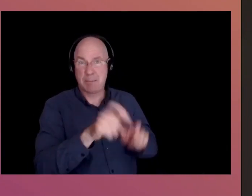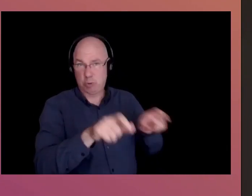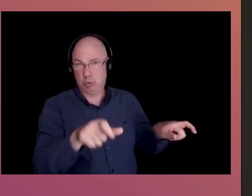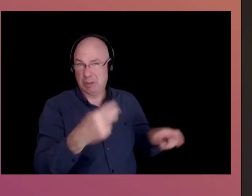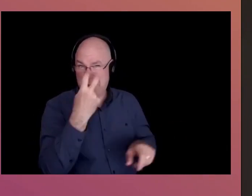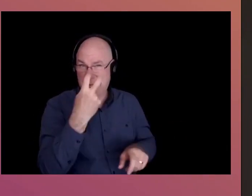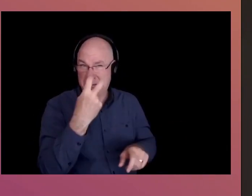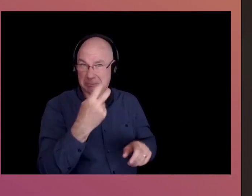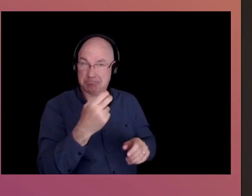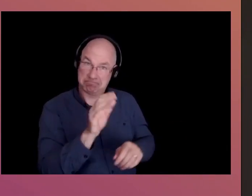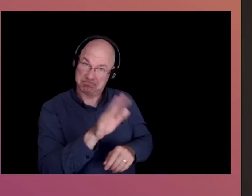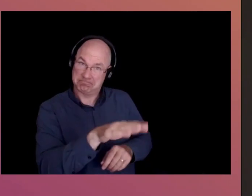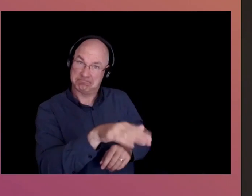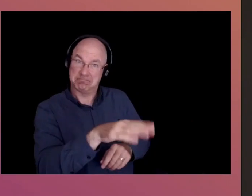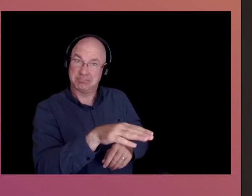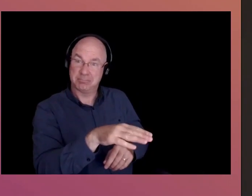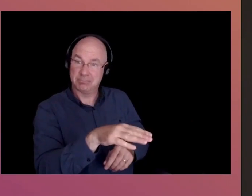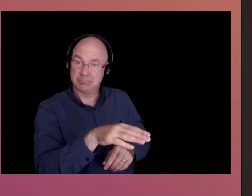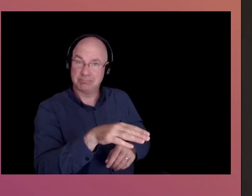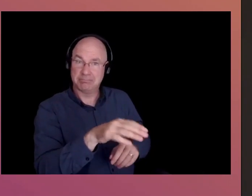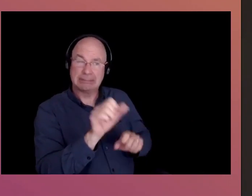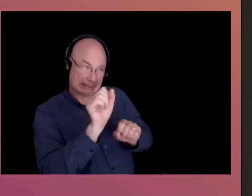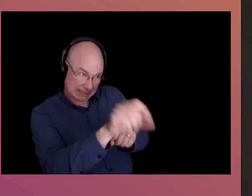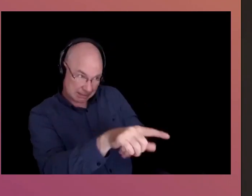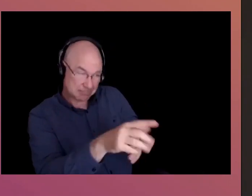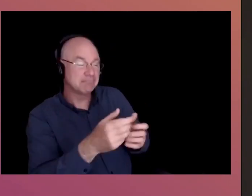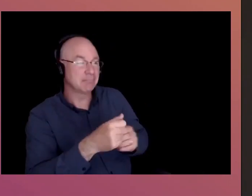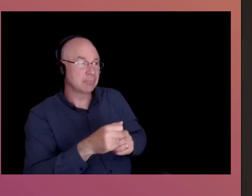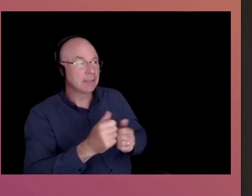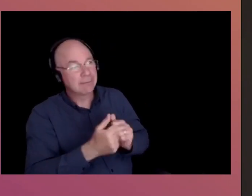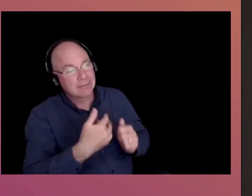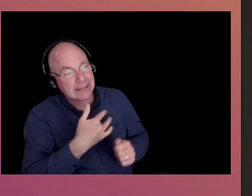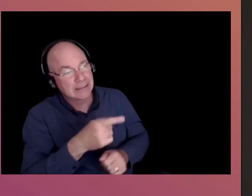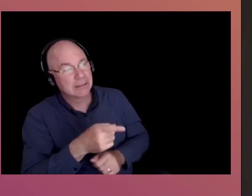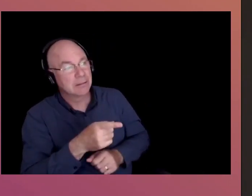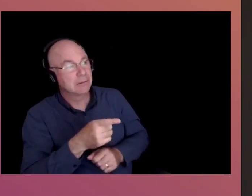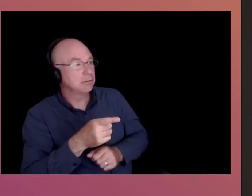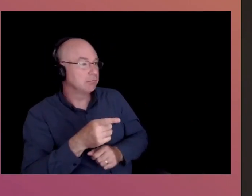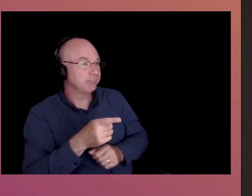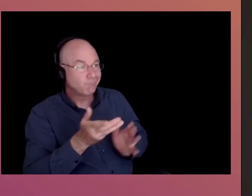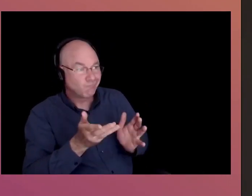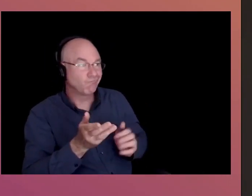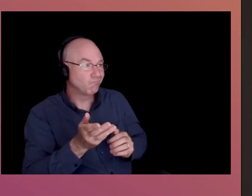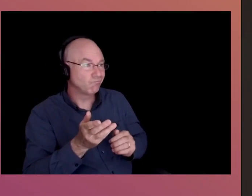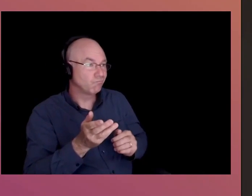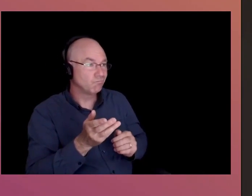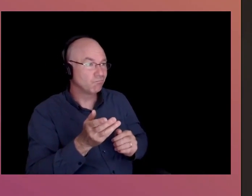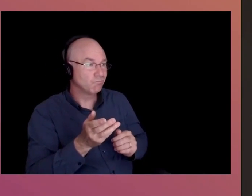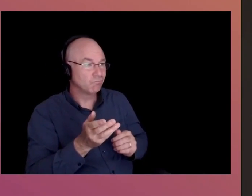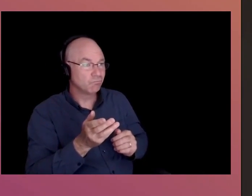have asked them almost the same questions. How do you feel? Do you feel, you know,